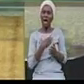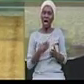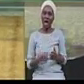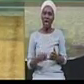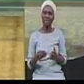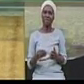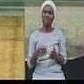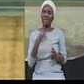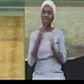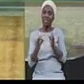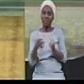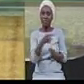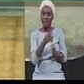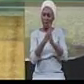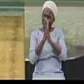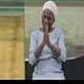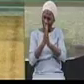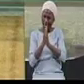from their wicked ways.